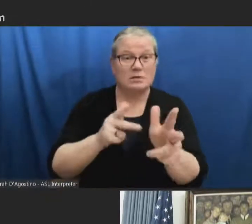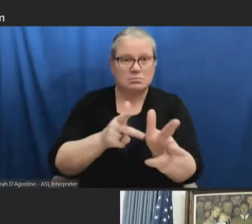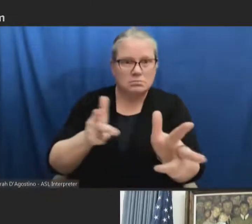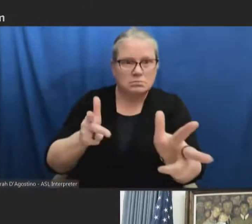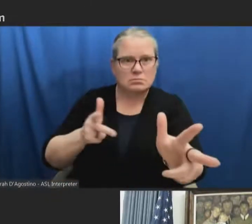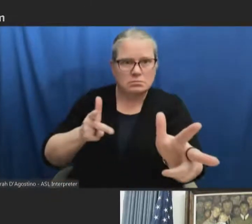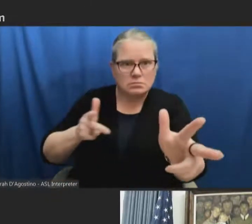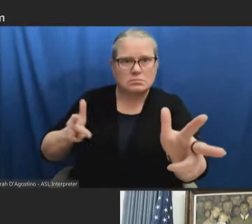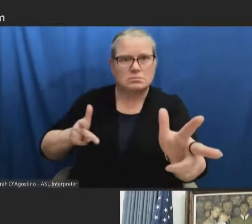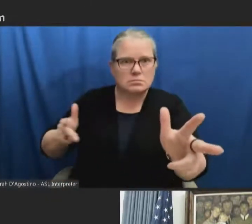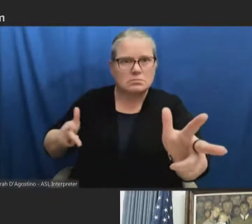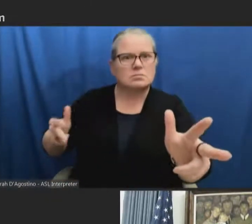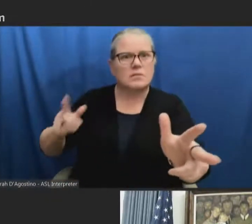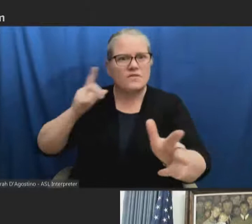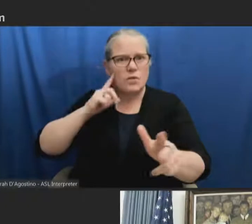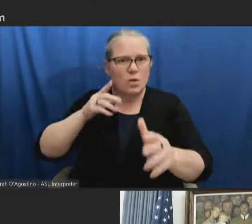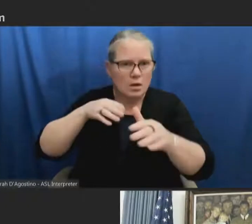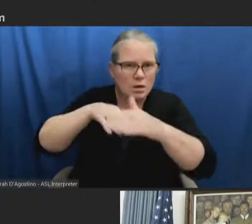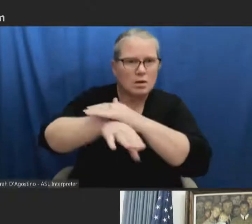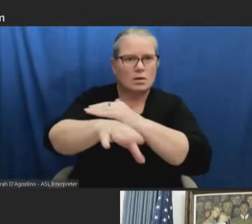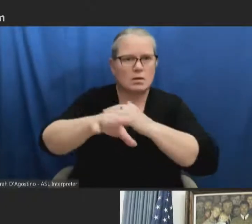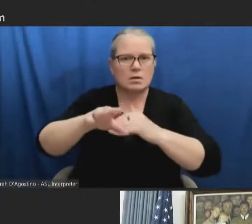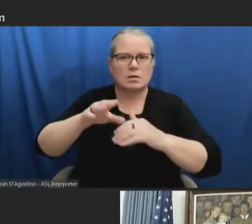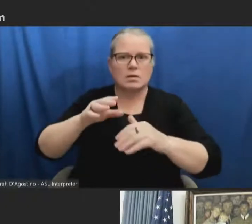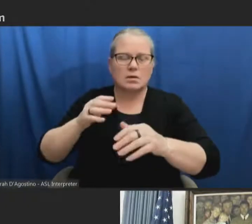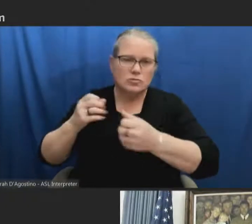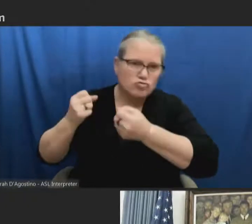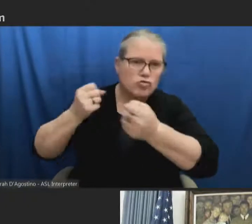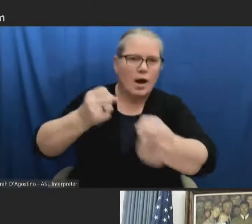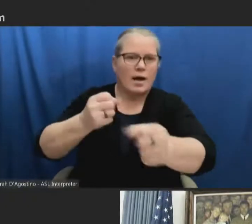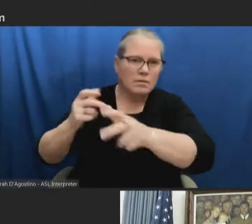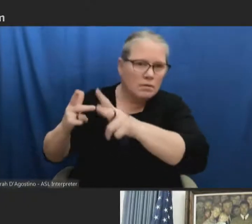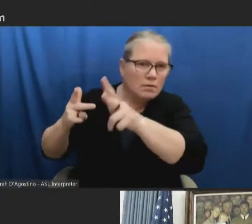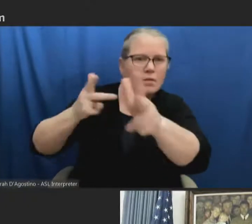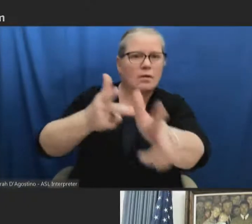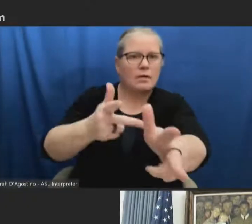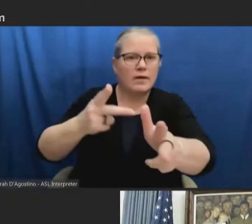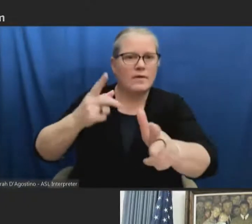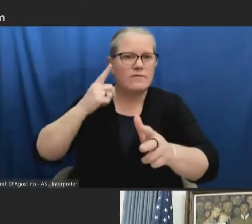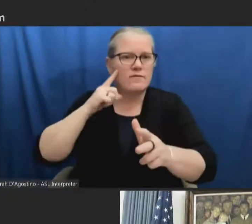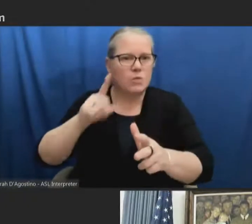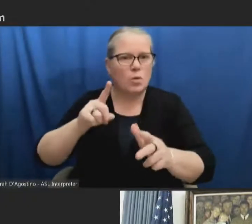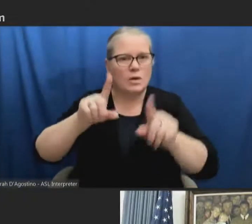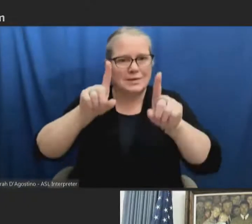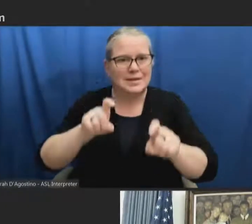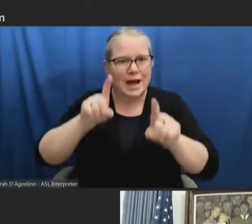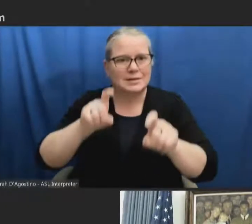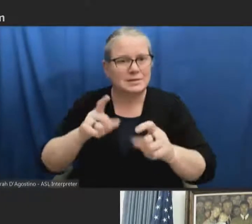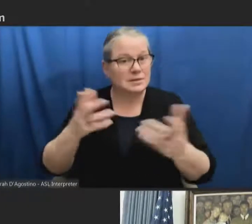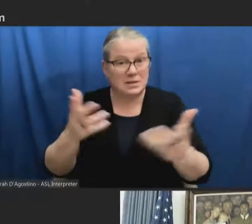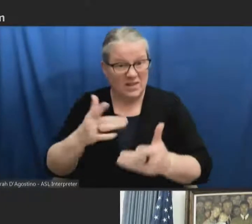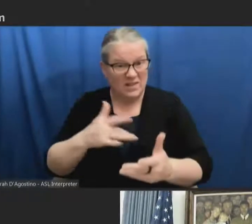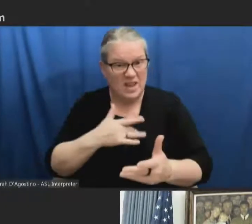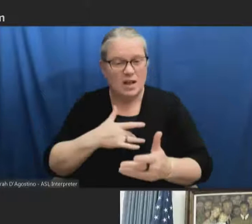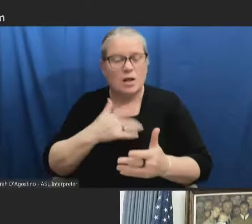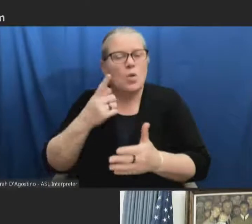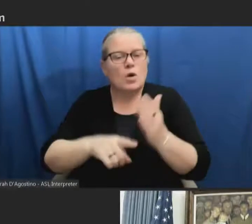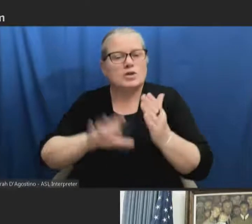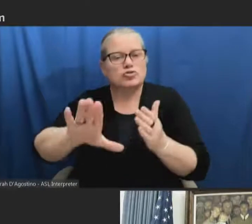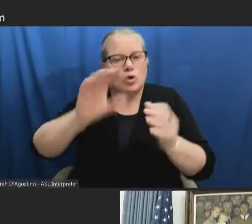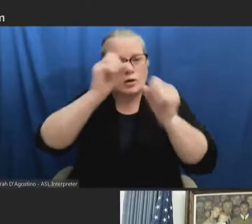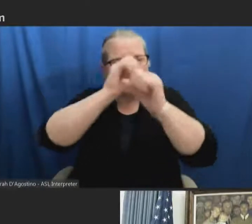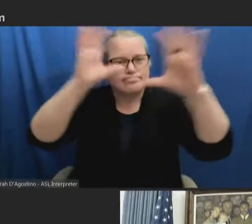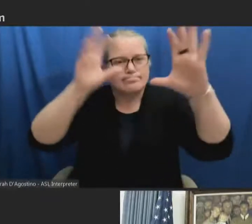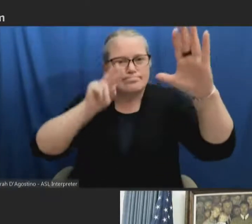it out that you're correct, what do you see it looking like next fall for people? Well, look, I hope it's a